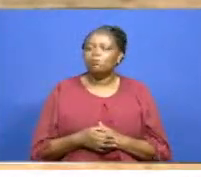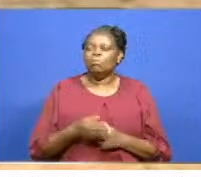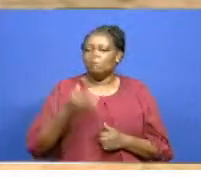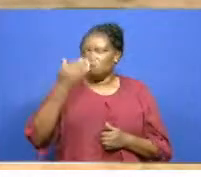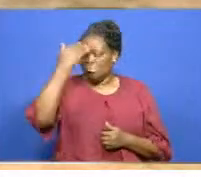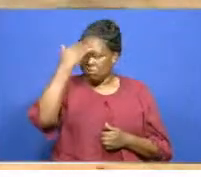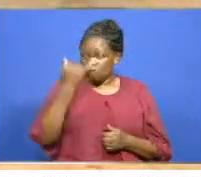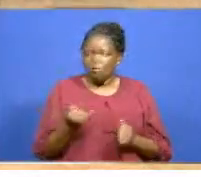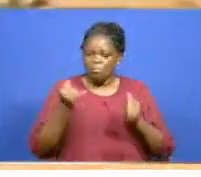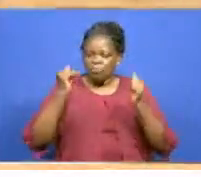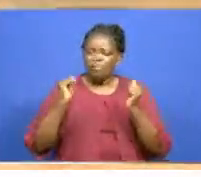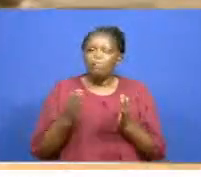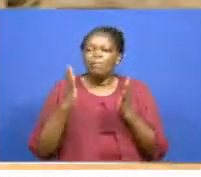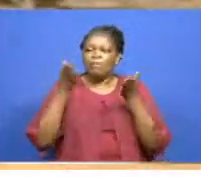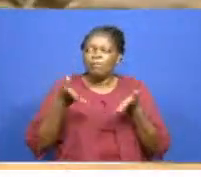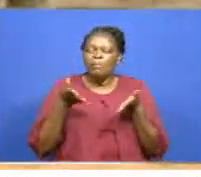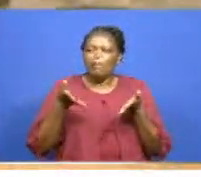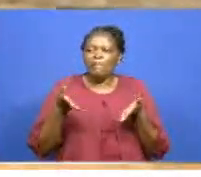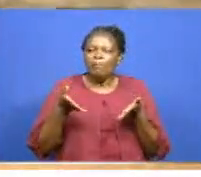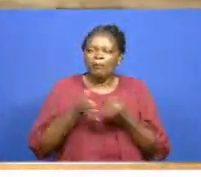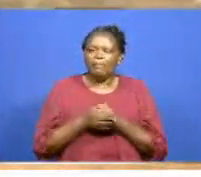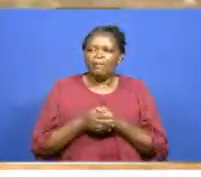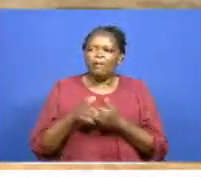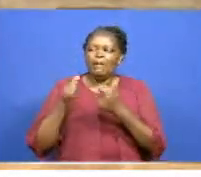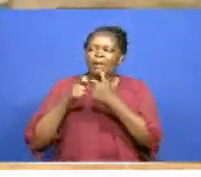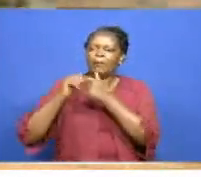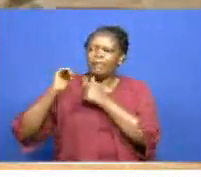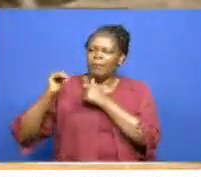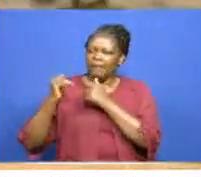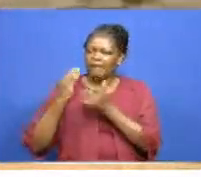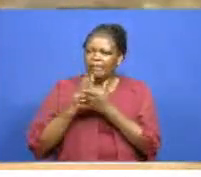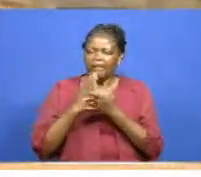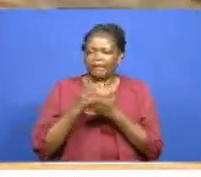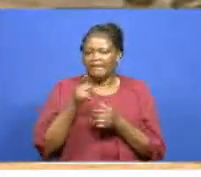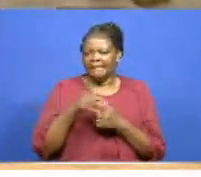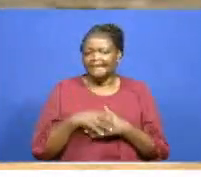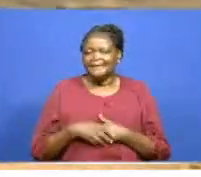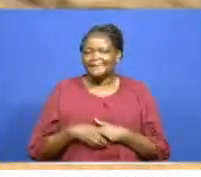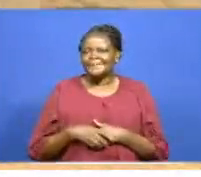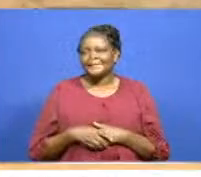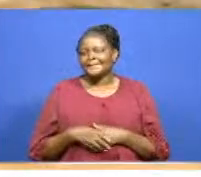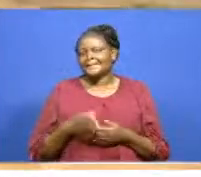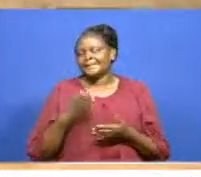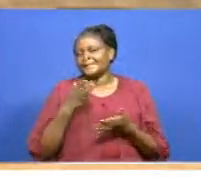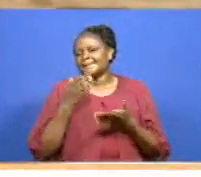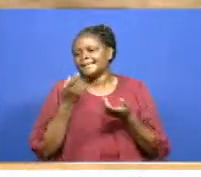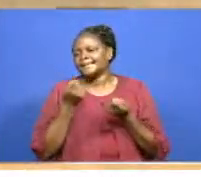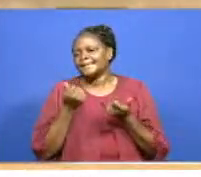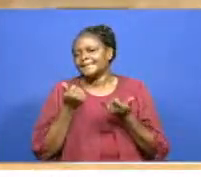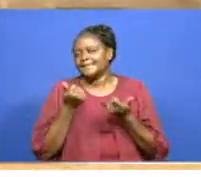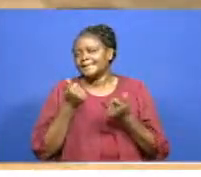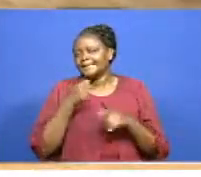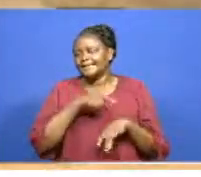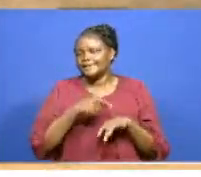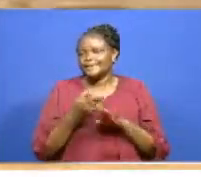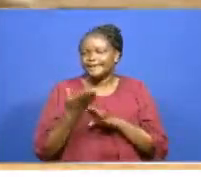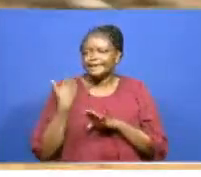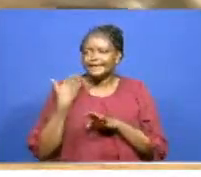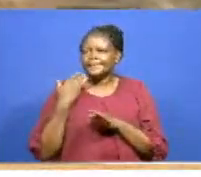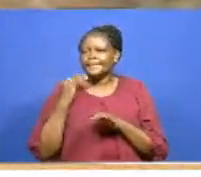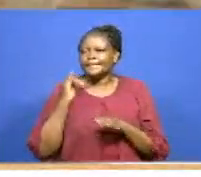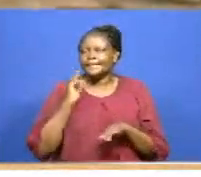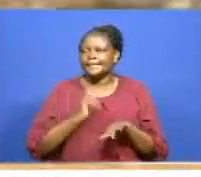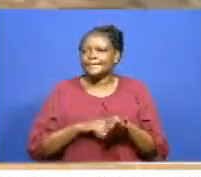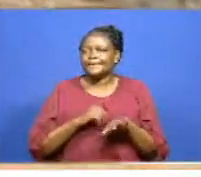being celebrated here in Kwale County. Of course, it is just some few hours ago when the